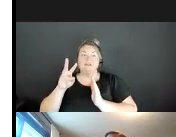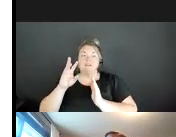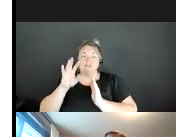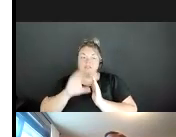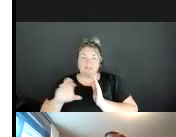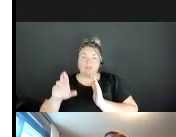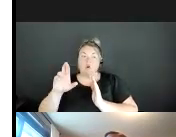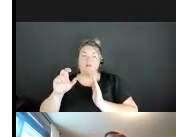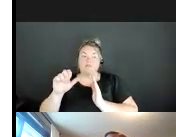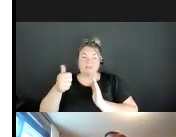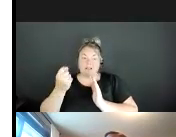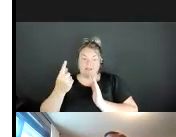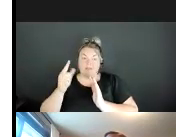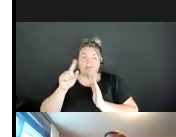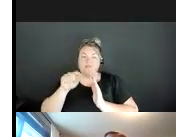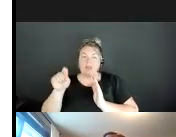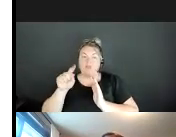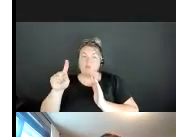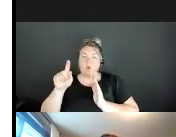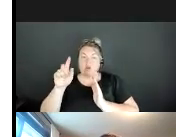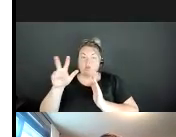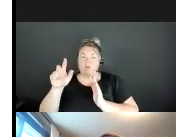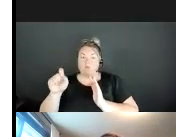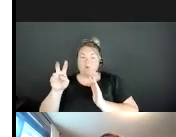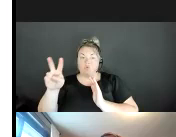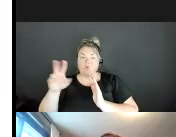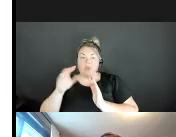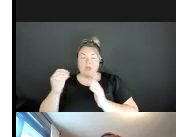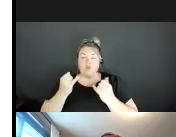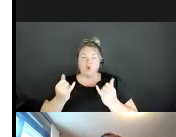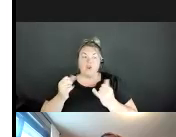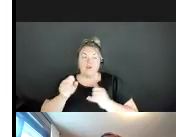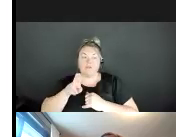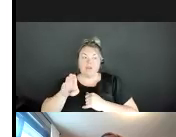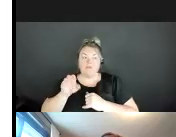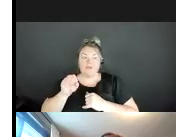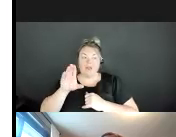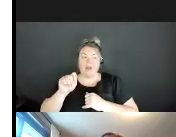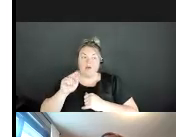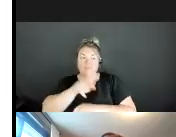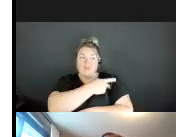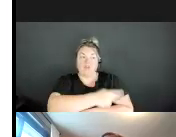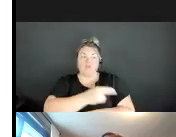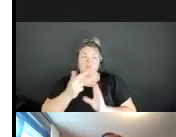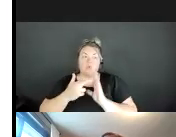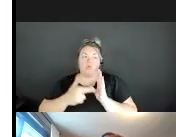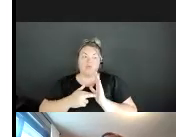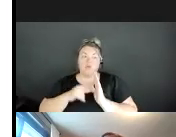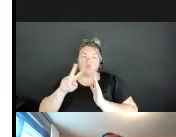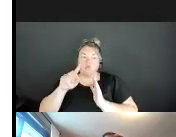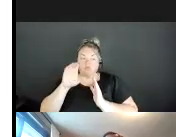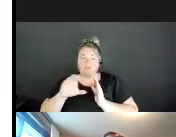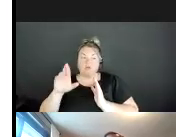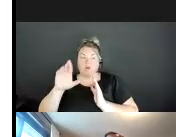1011-1, 3.2, and current SUD outpatient rules of 2 CCR